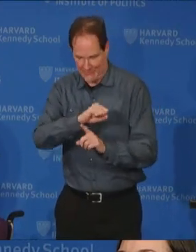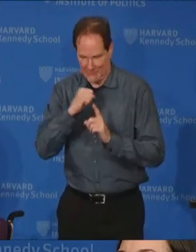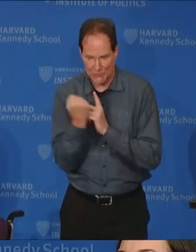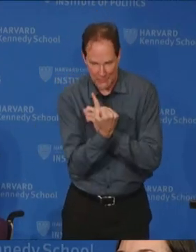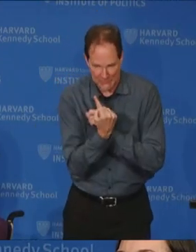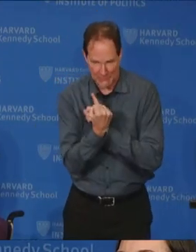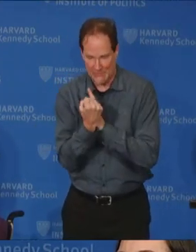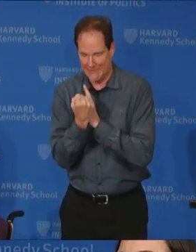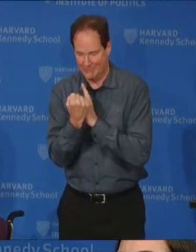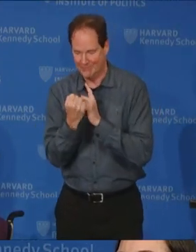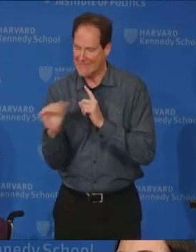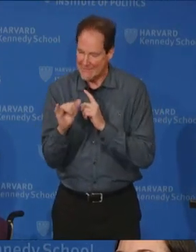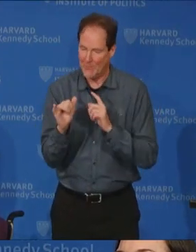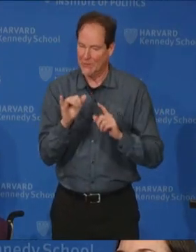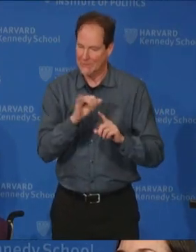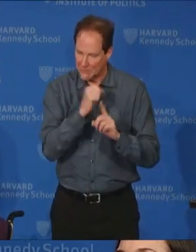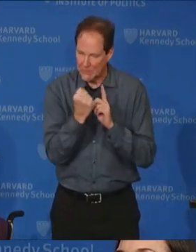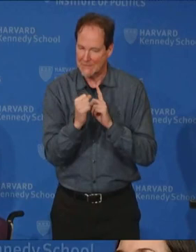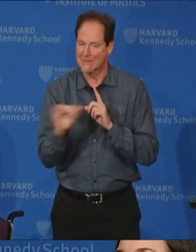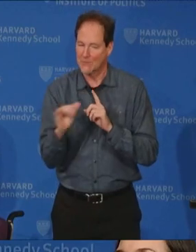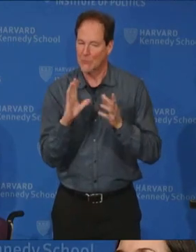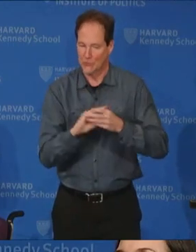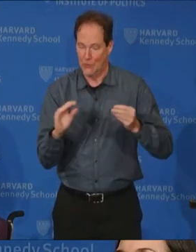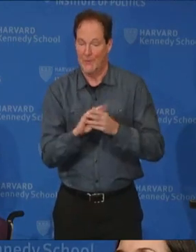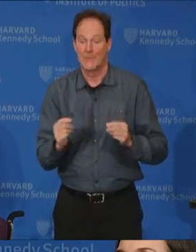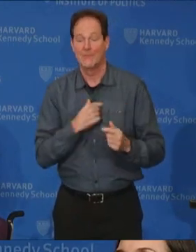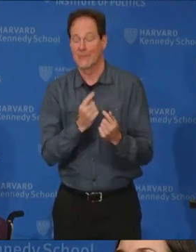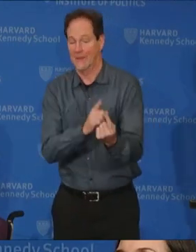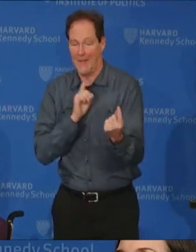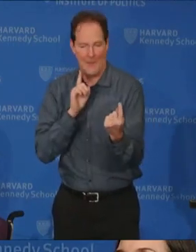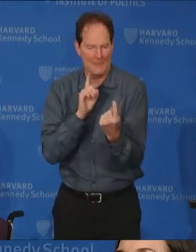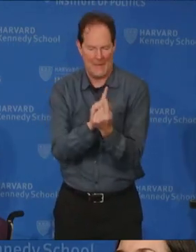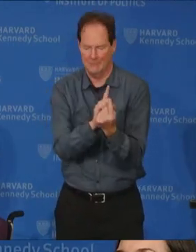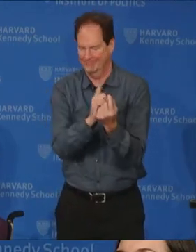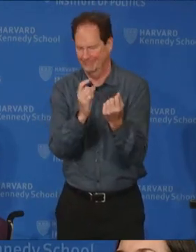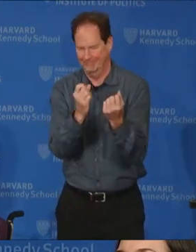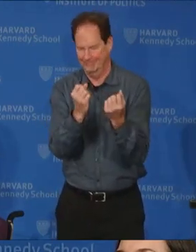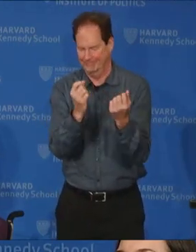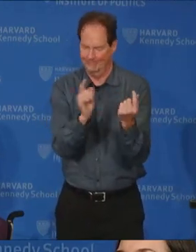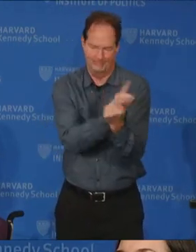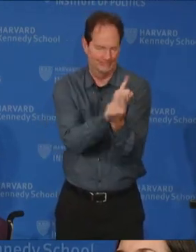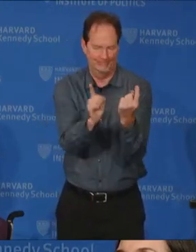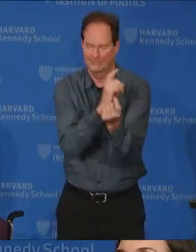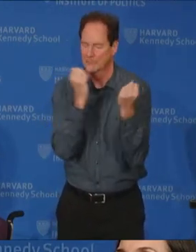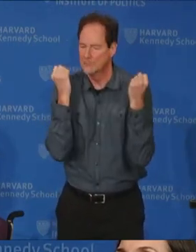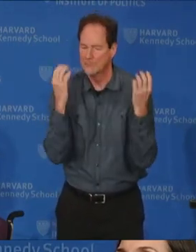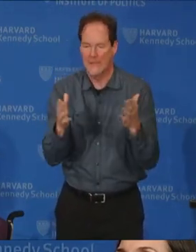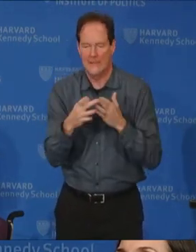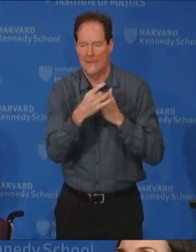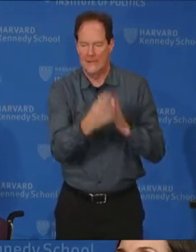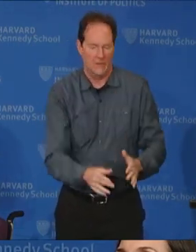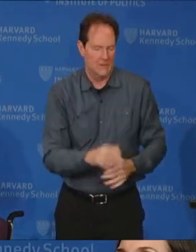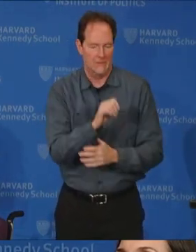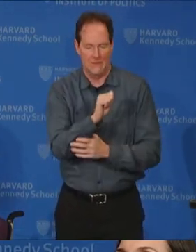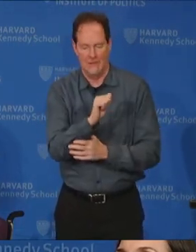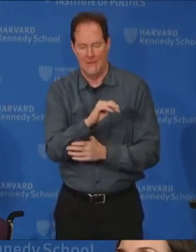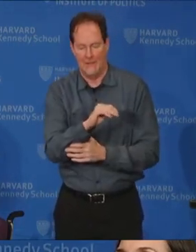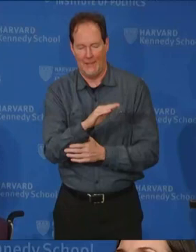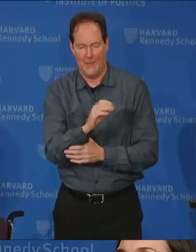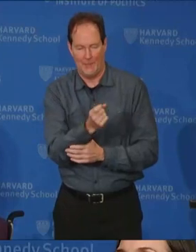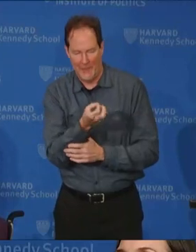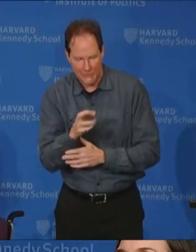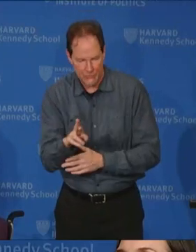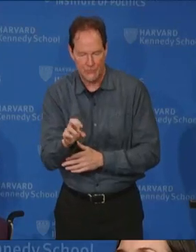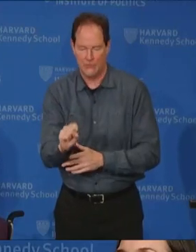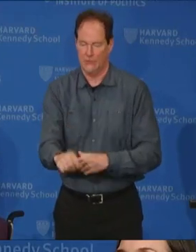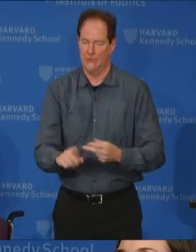story. I've met with so many leaders, whether it's ambassadors, senators, heads of